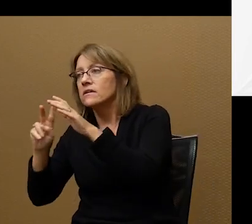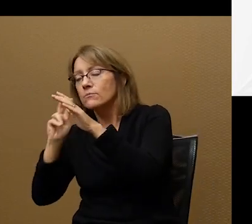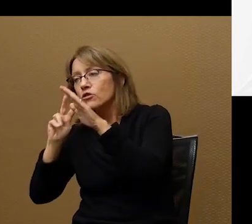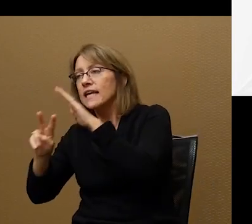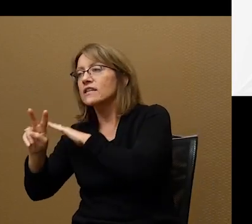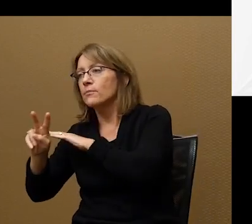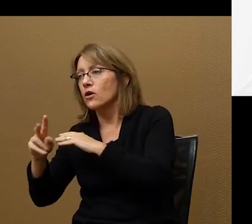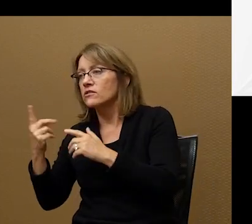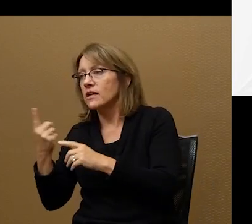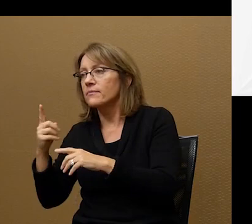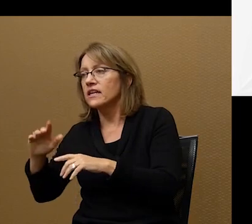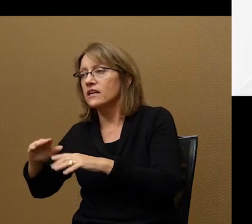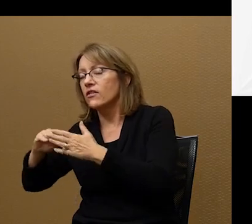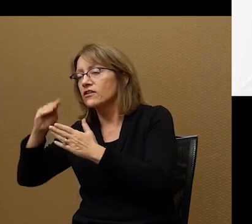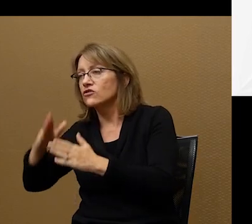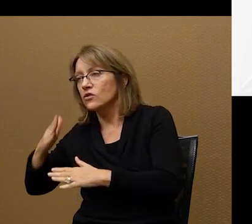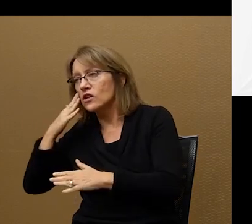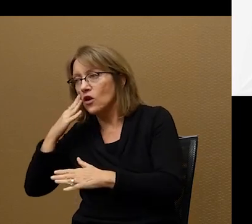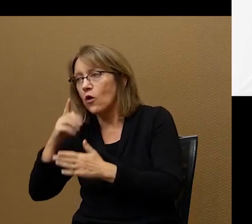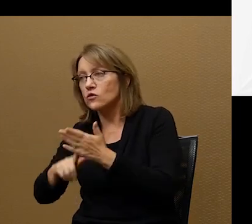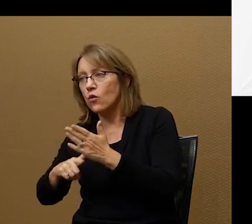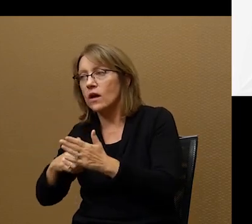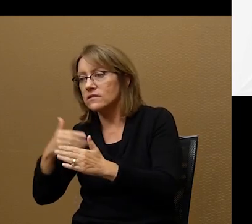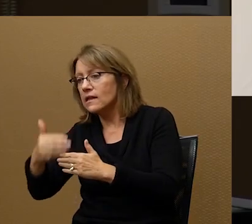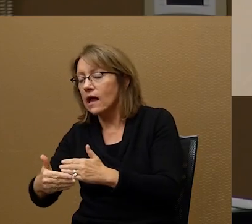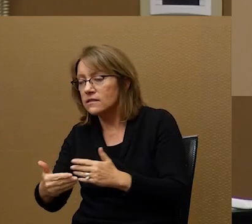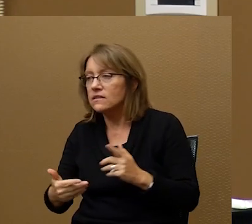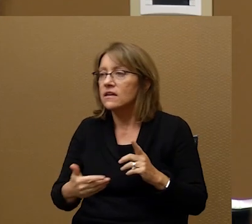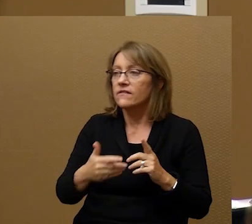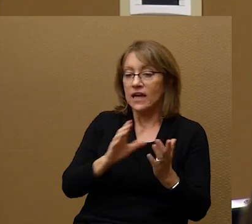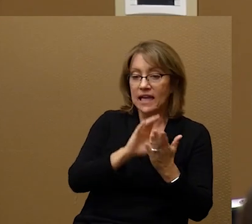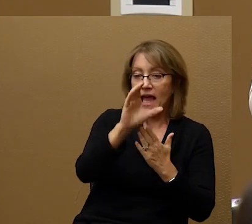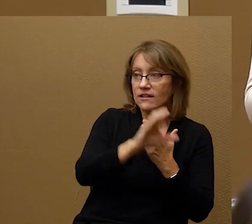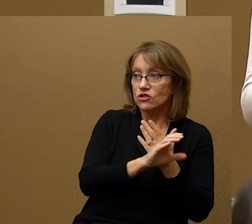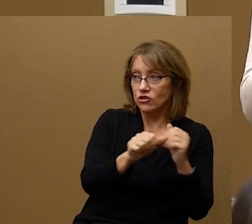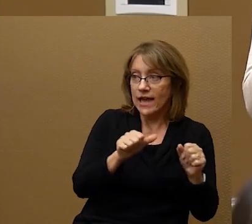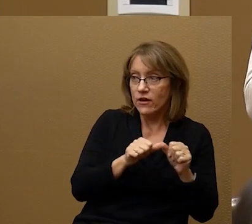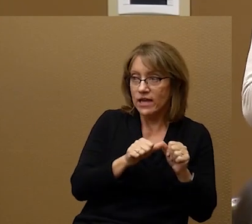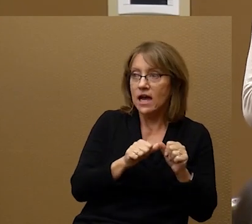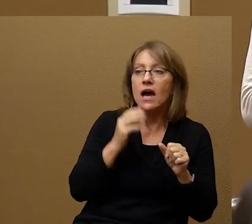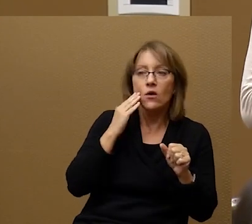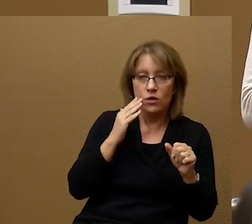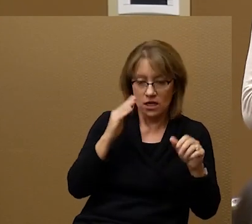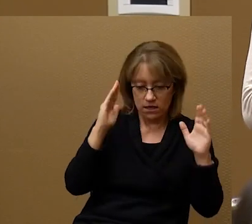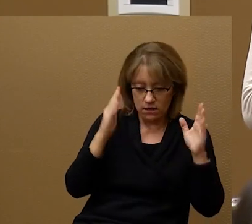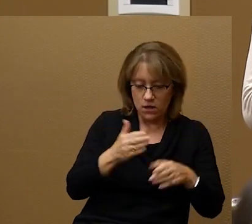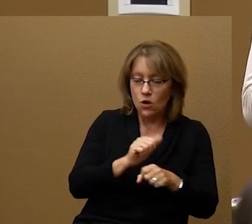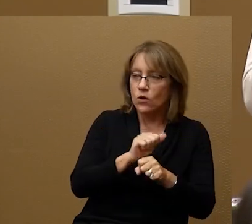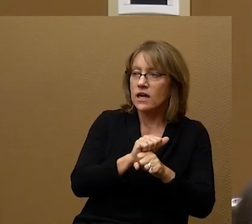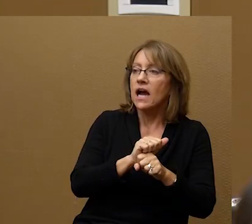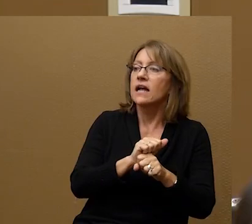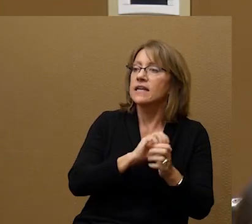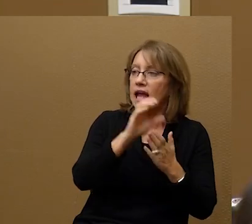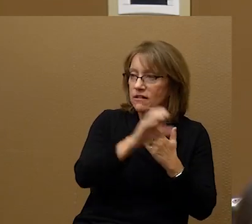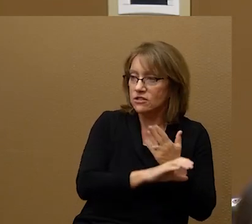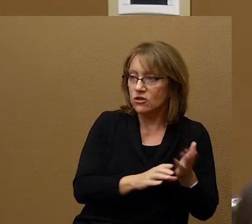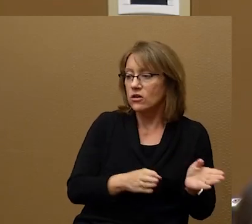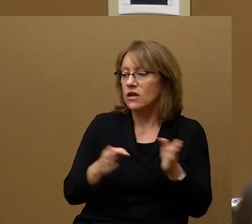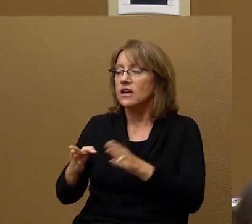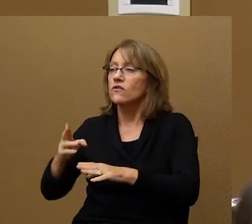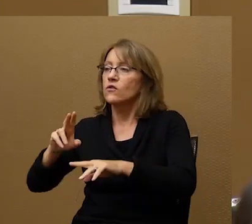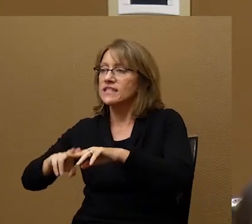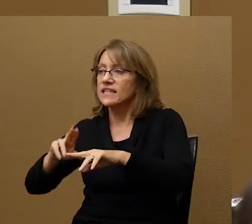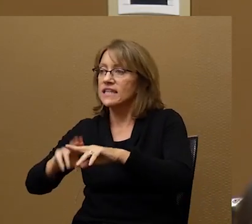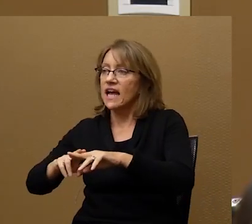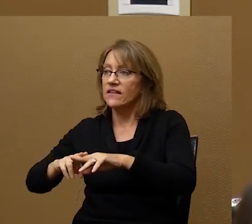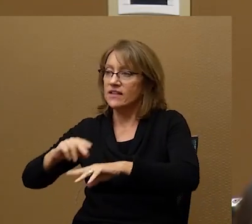understand, okay, if I'm in this area, we're going to work on calendar. If I sit at the table, we're going to work on writing. So there's